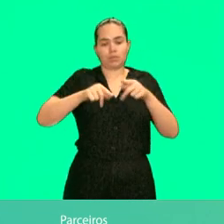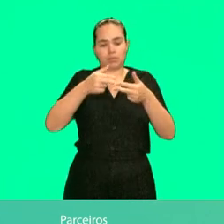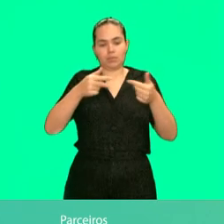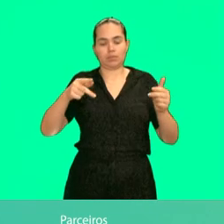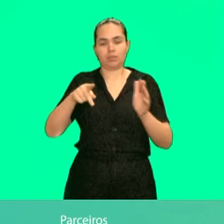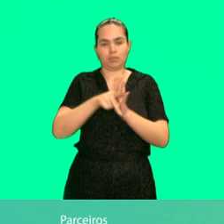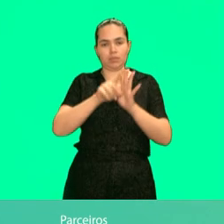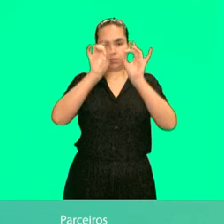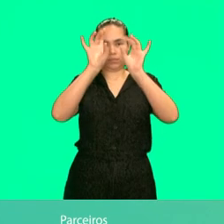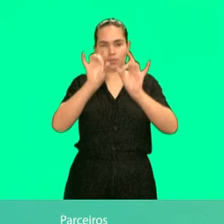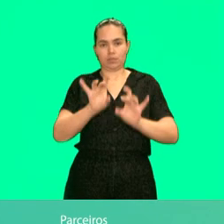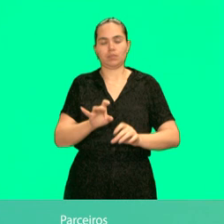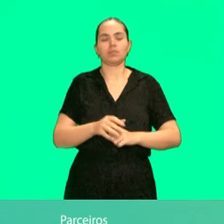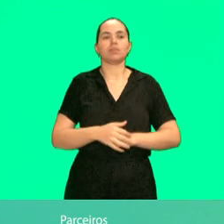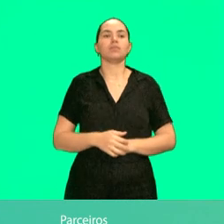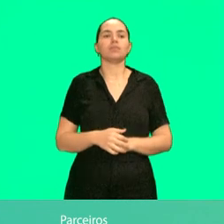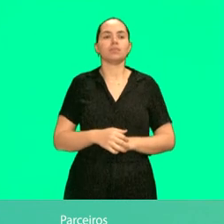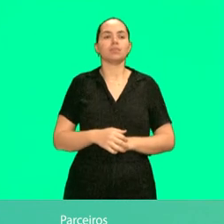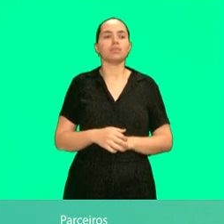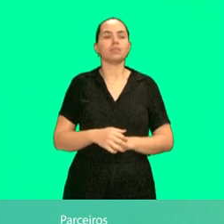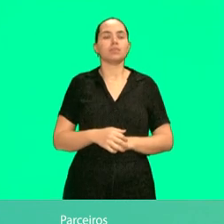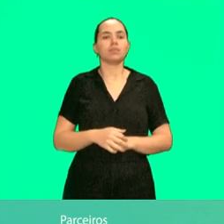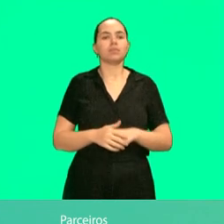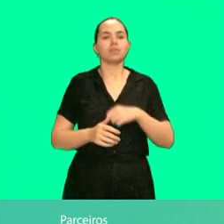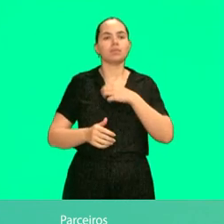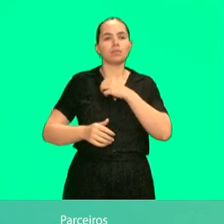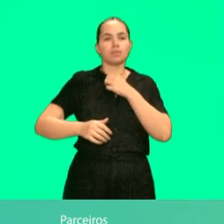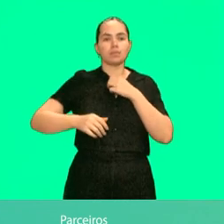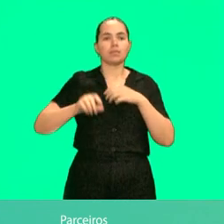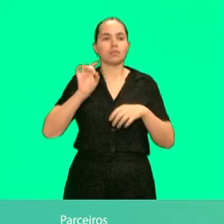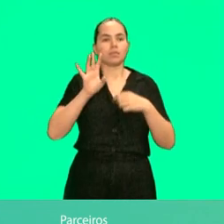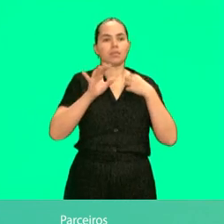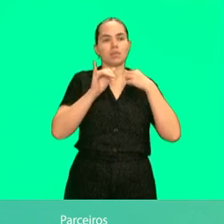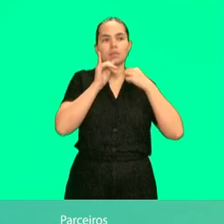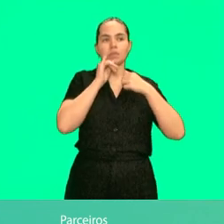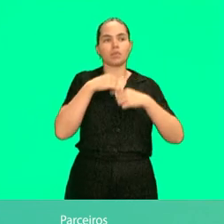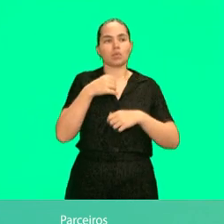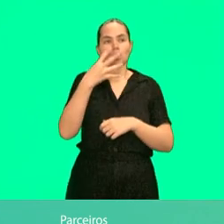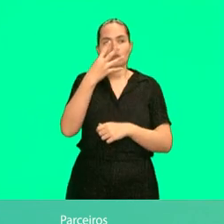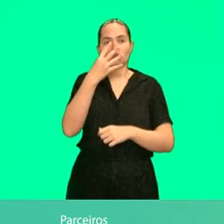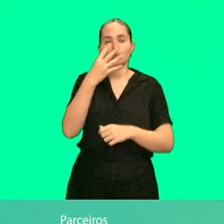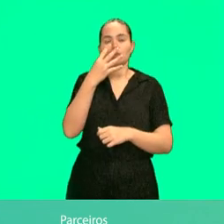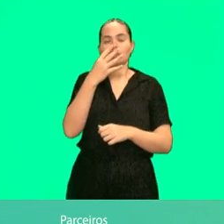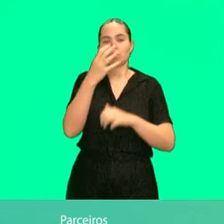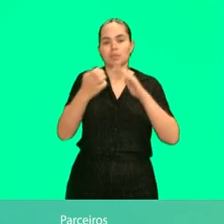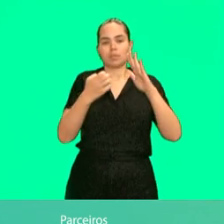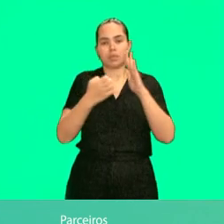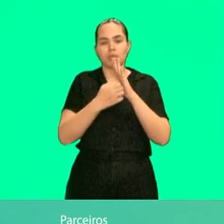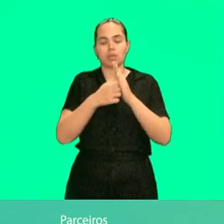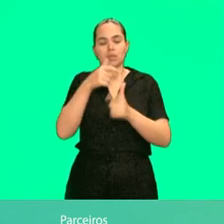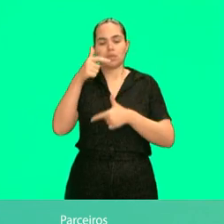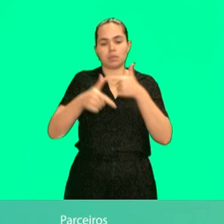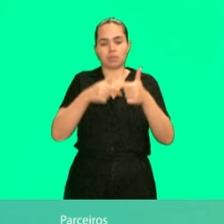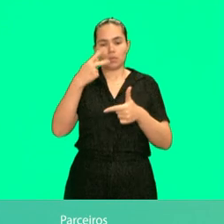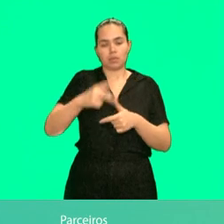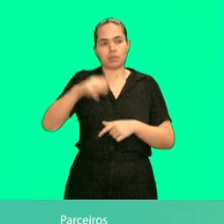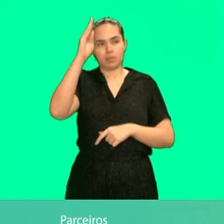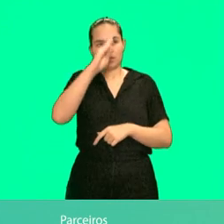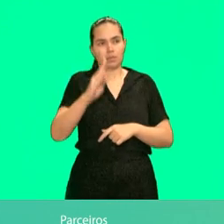process, special material required. And basically we have four companies in the